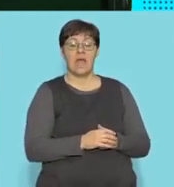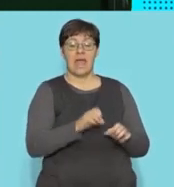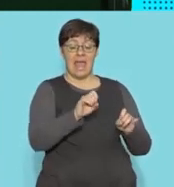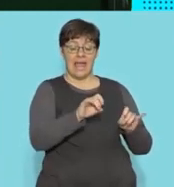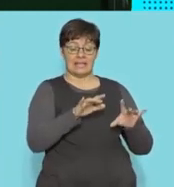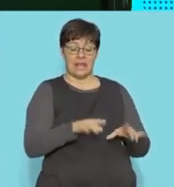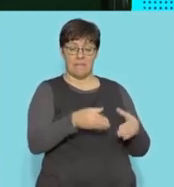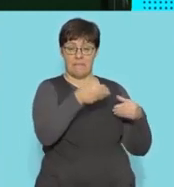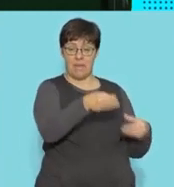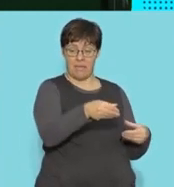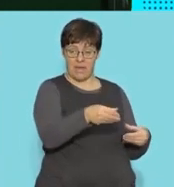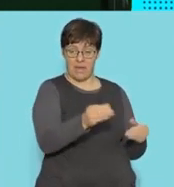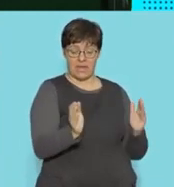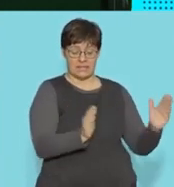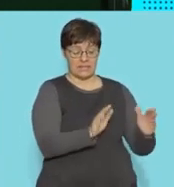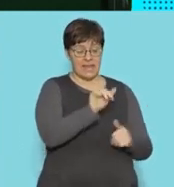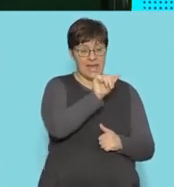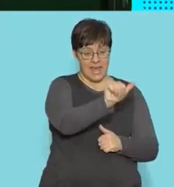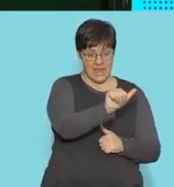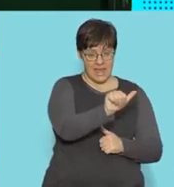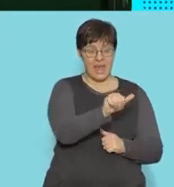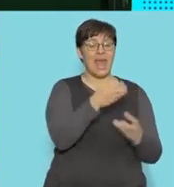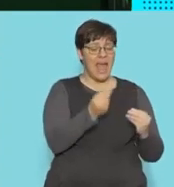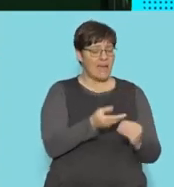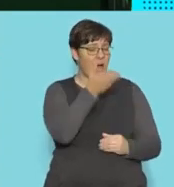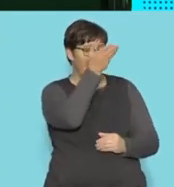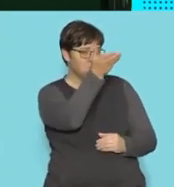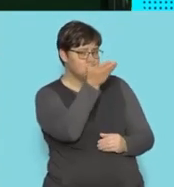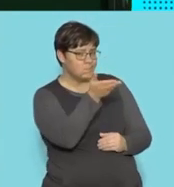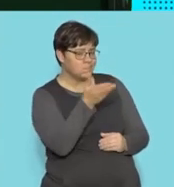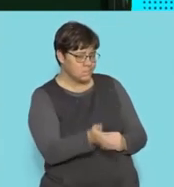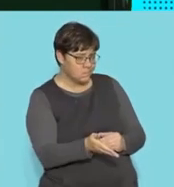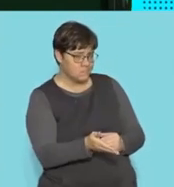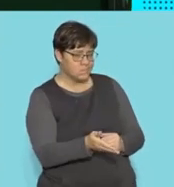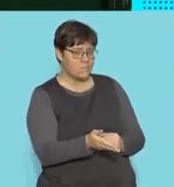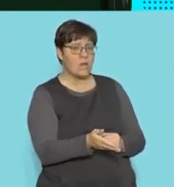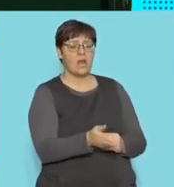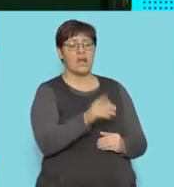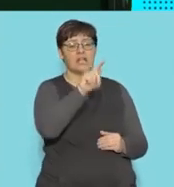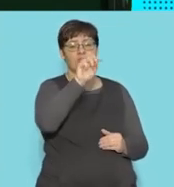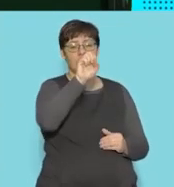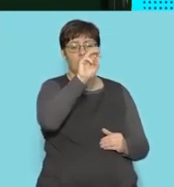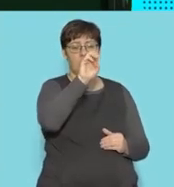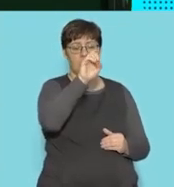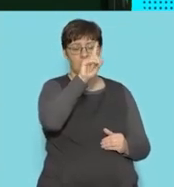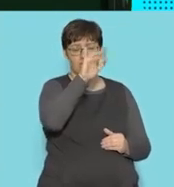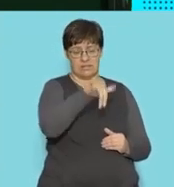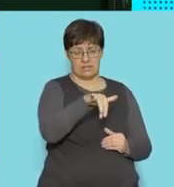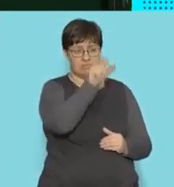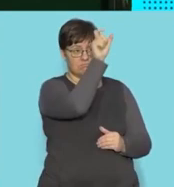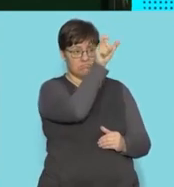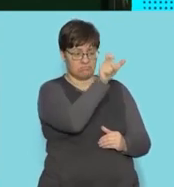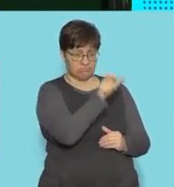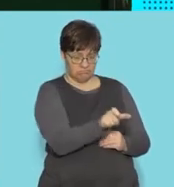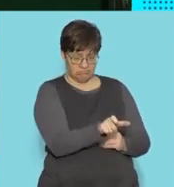paper going to encounter terminology questions, and they can come in two different formats. We